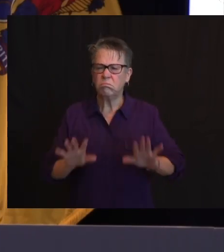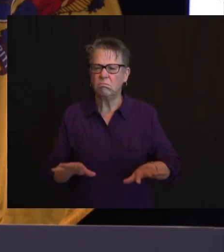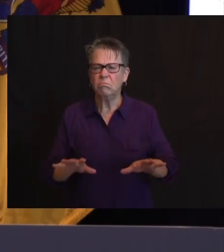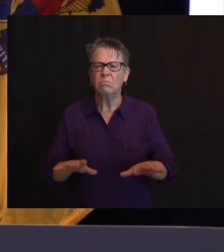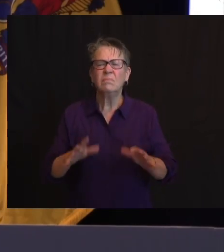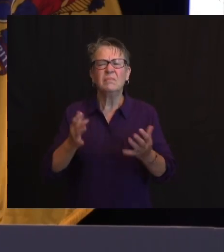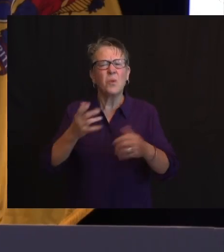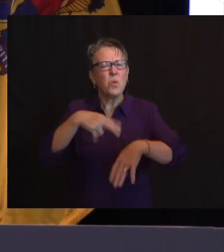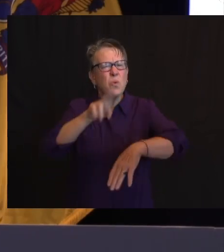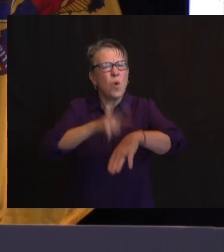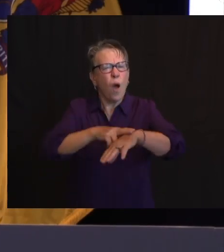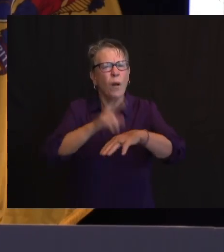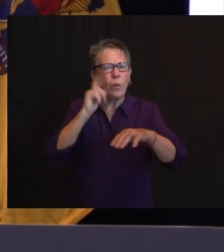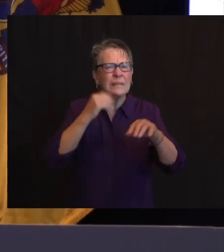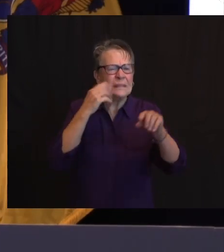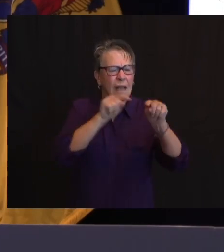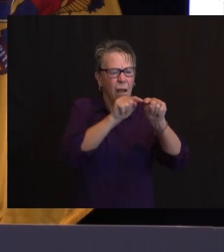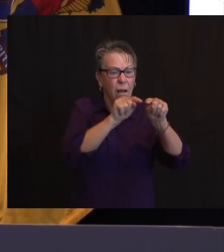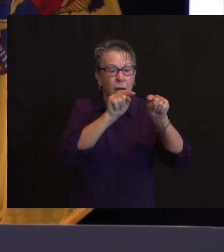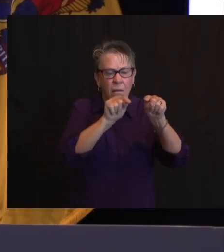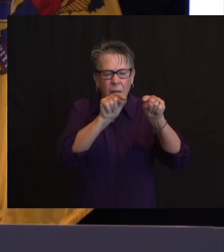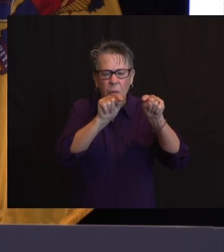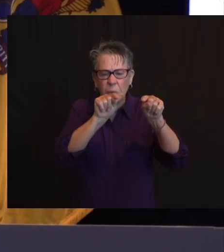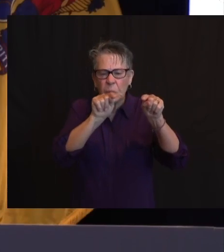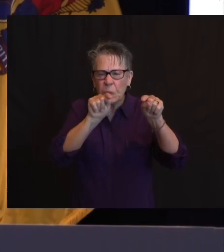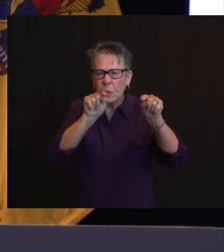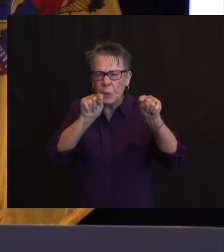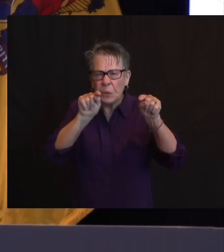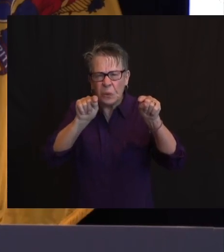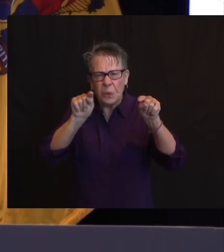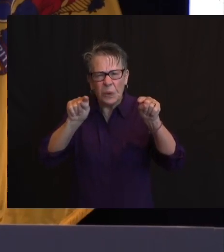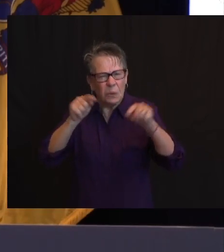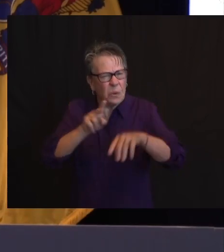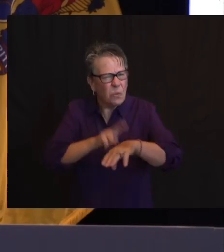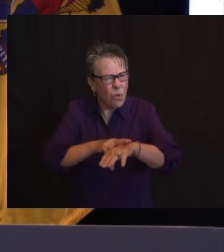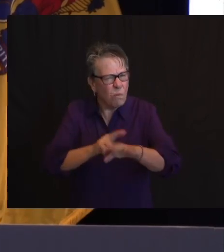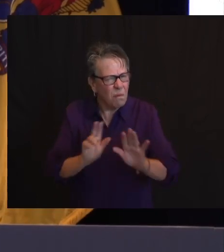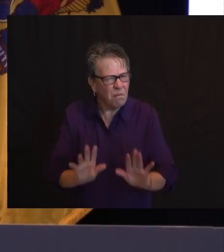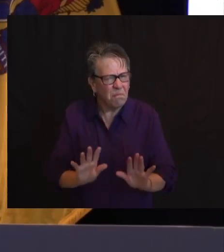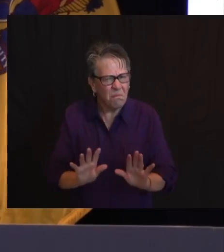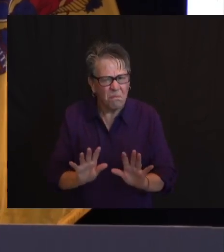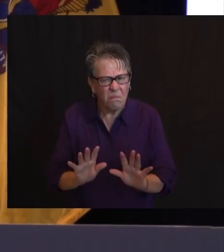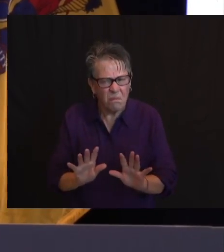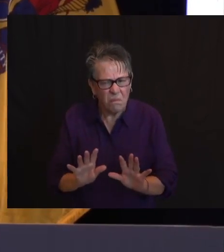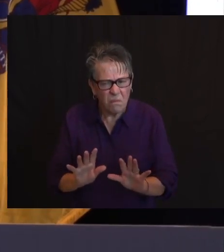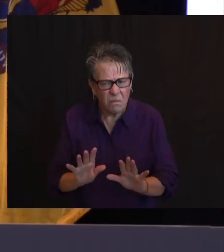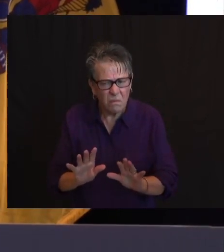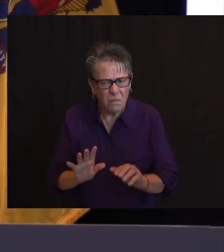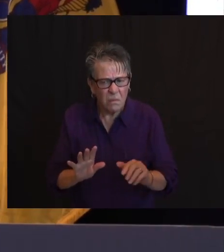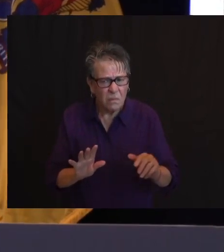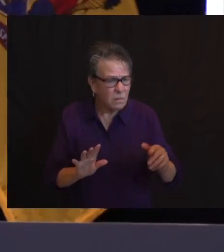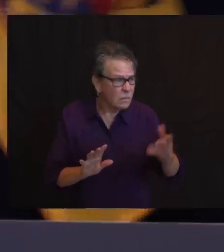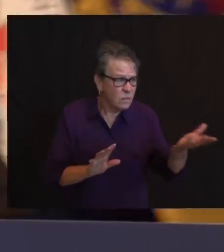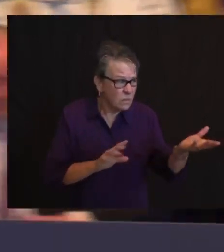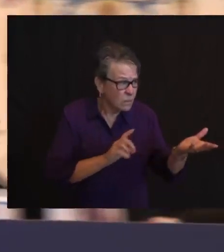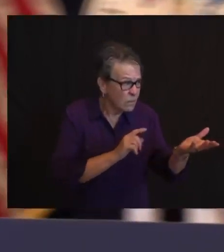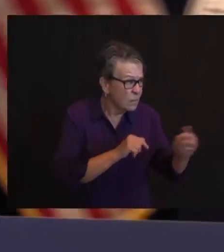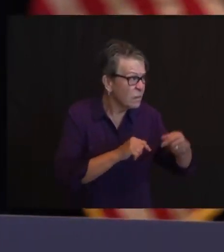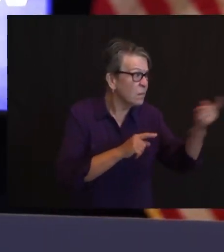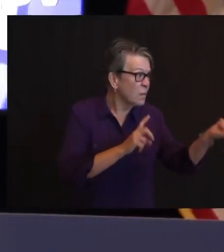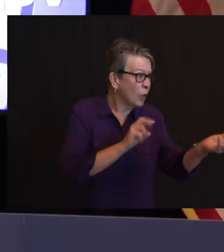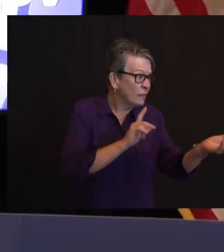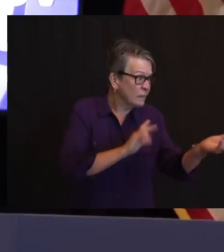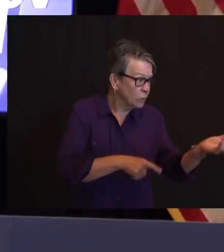partly explainable by a lot of testing capacity. But with that, Judy, do you want to chime in, or Ed? Well, we